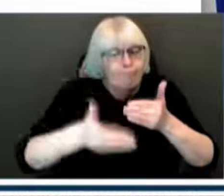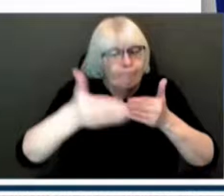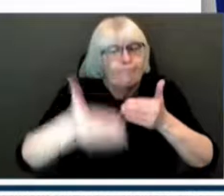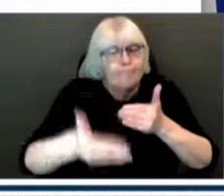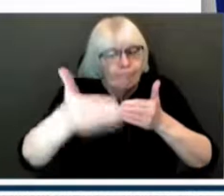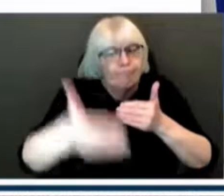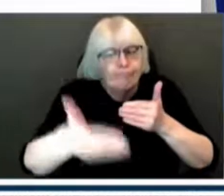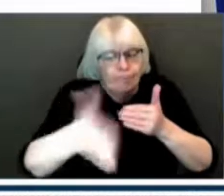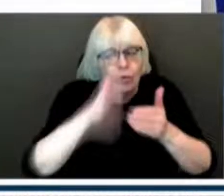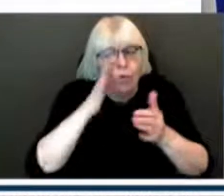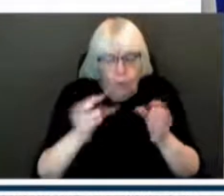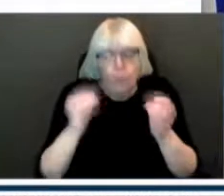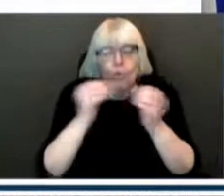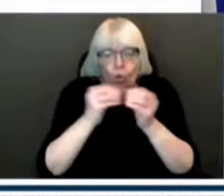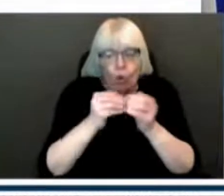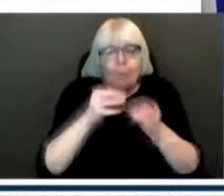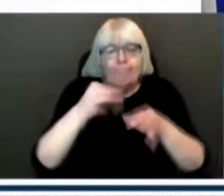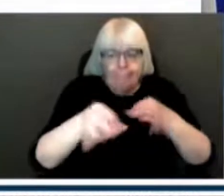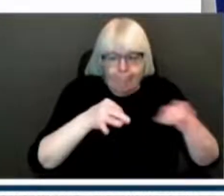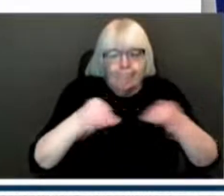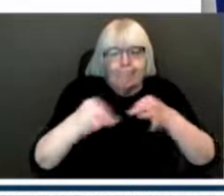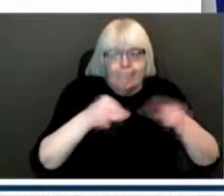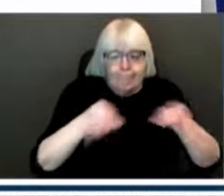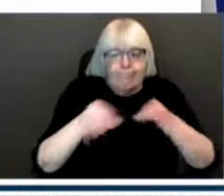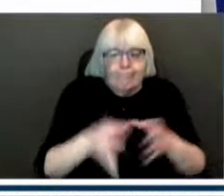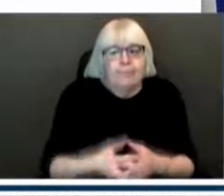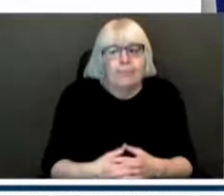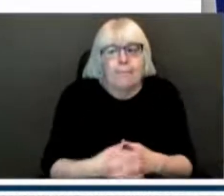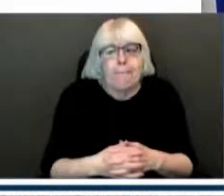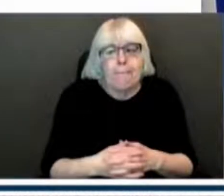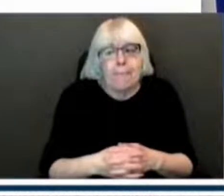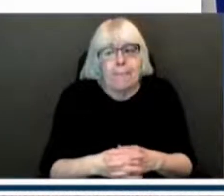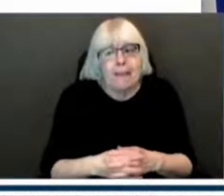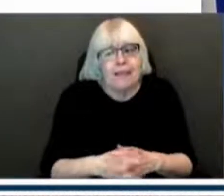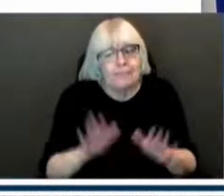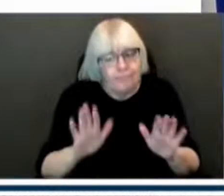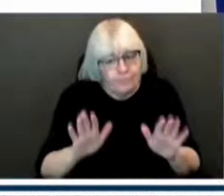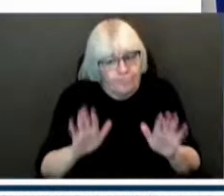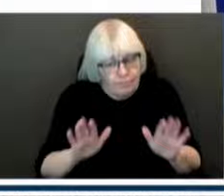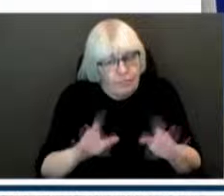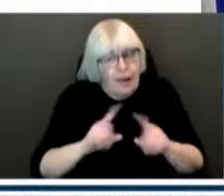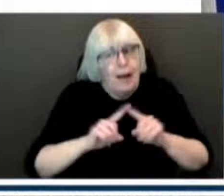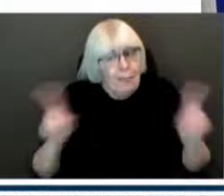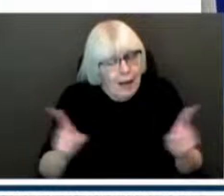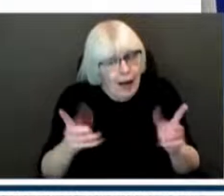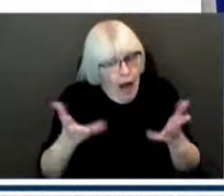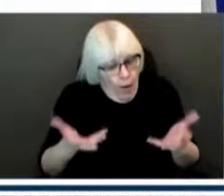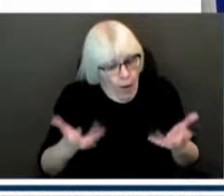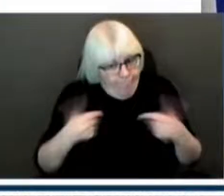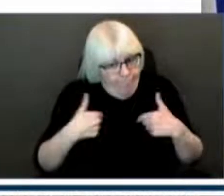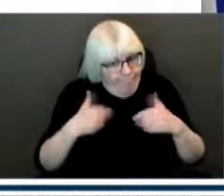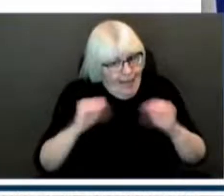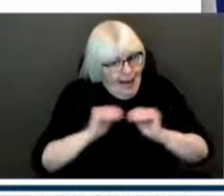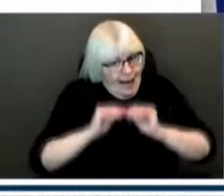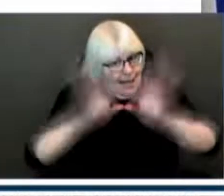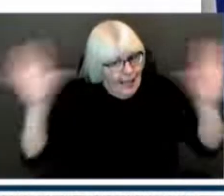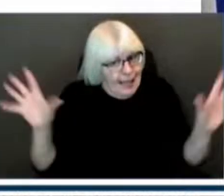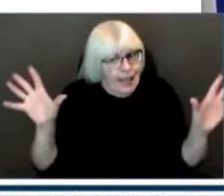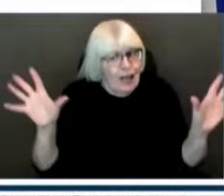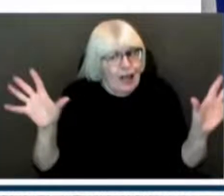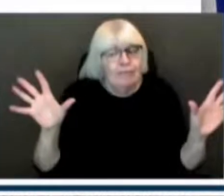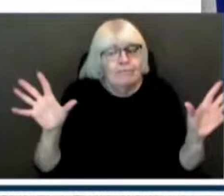that. But I do want to be very clear about why this is happening, why we are able to